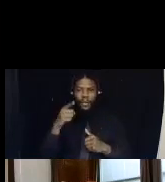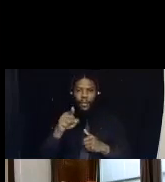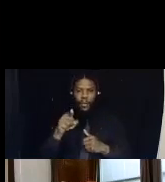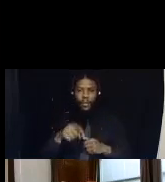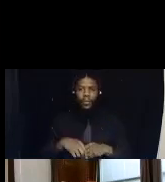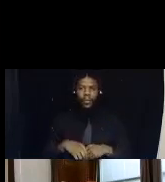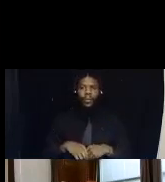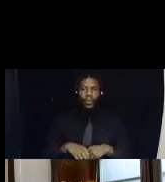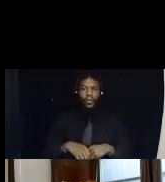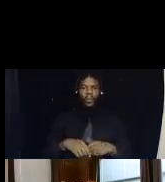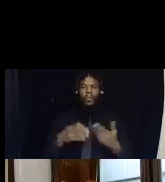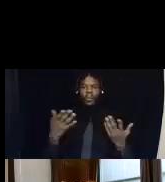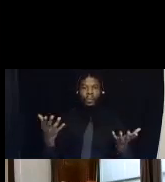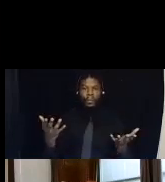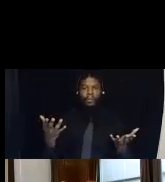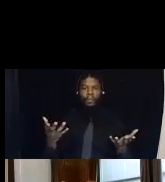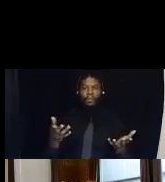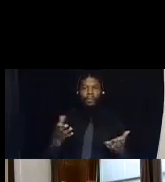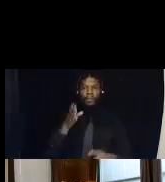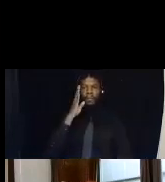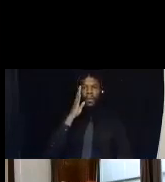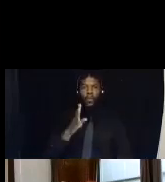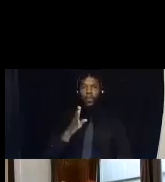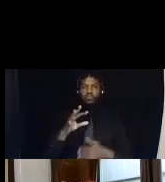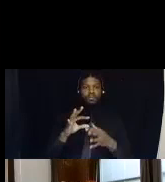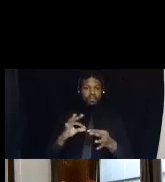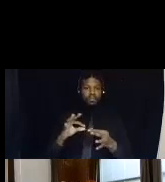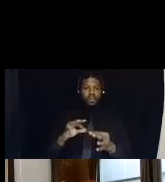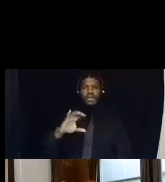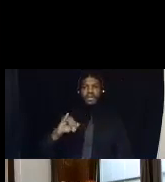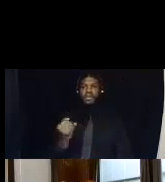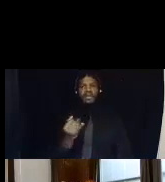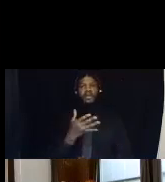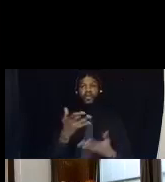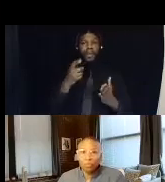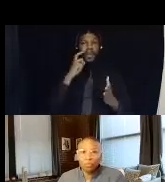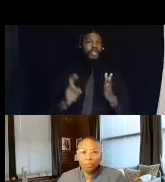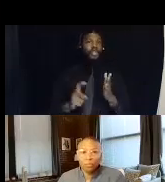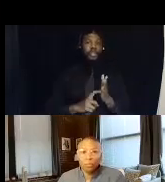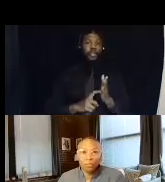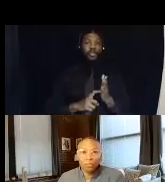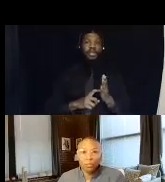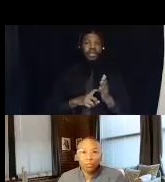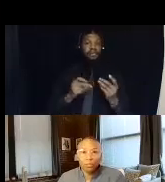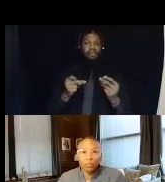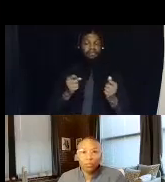And I will say, CJ, always the first thing I notice here is